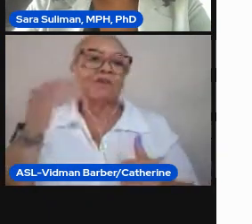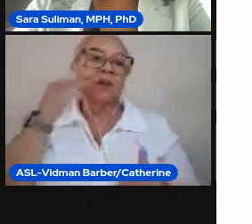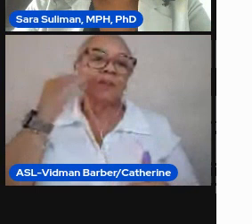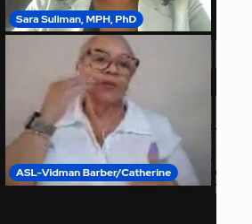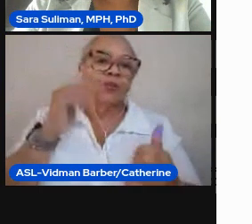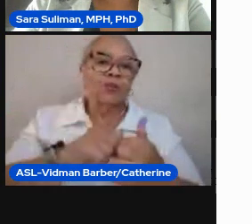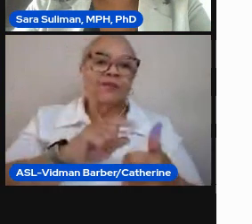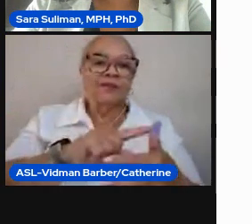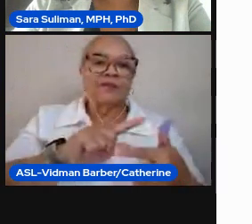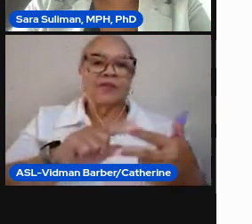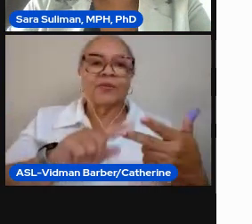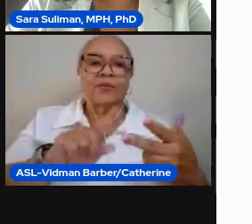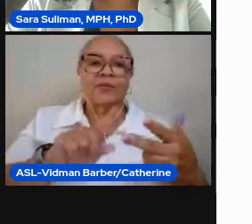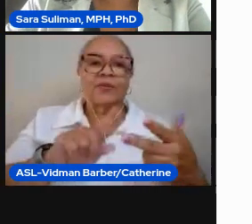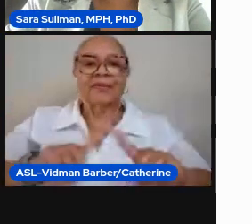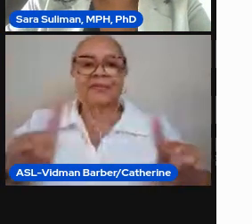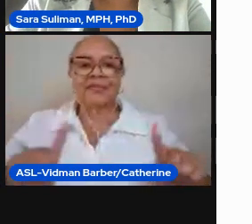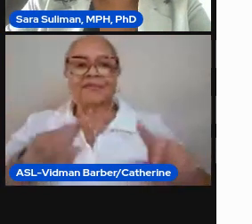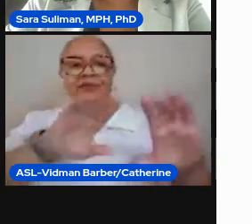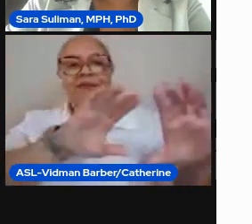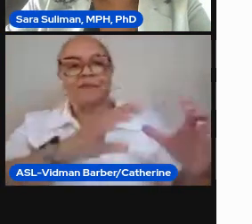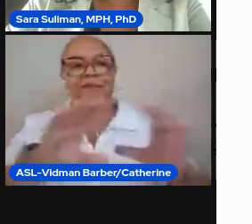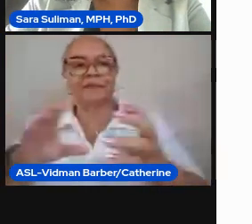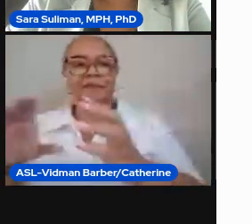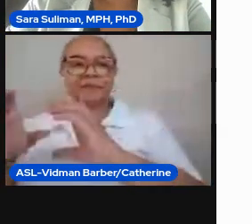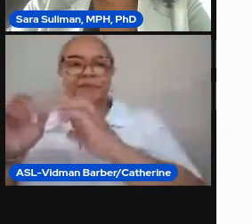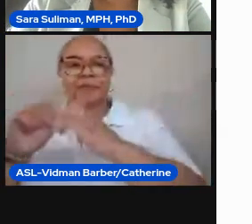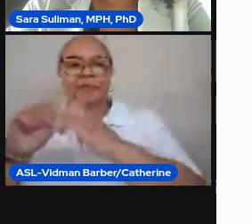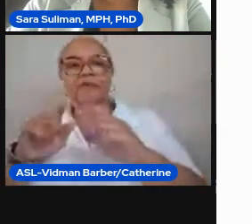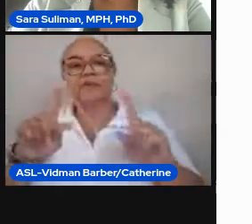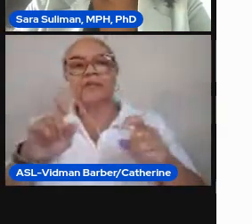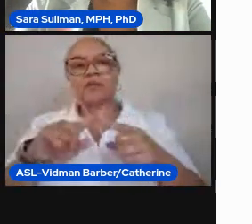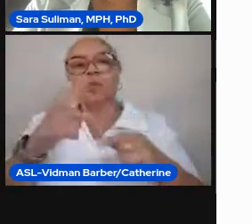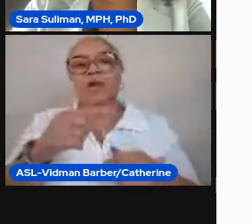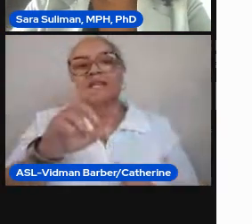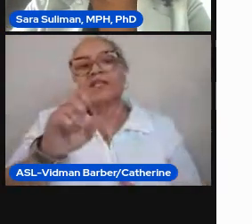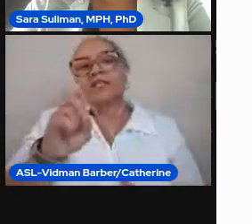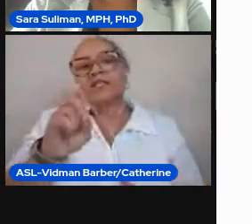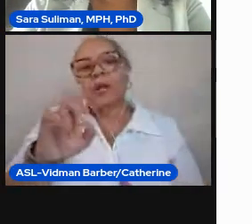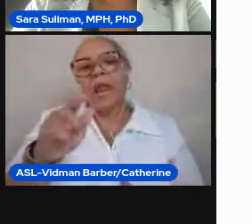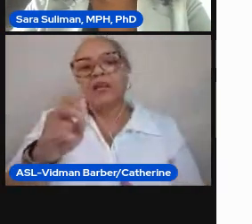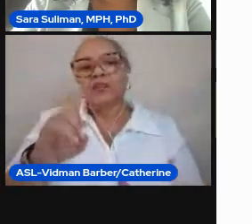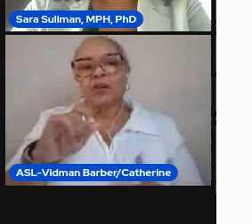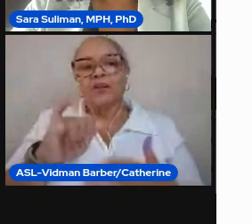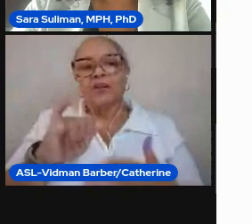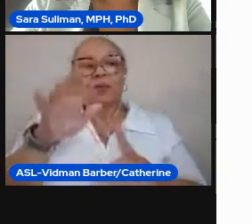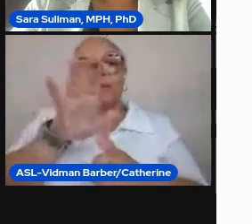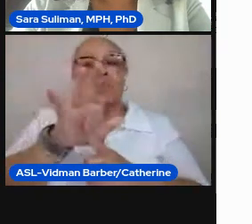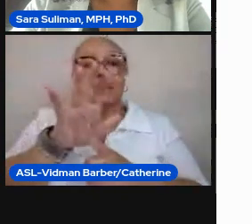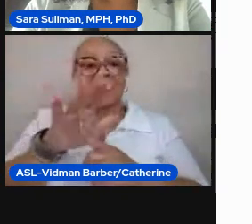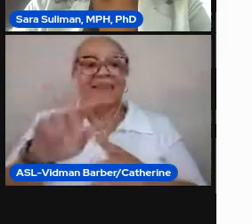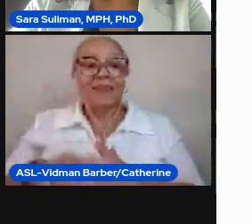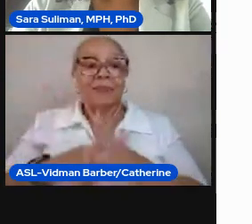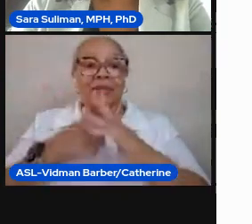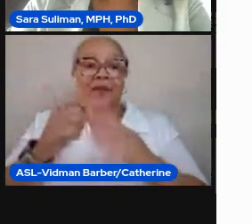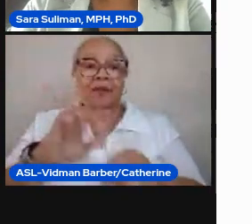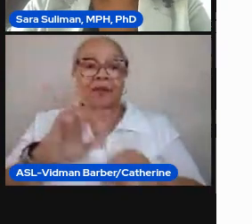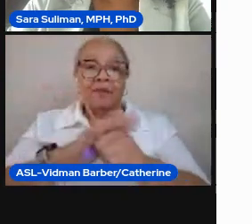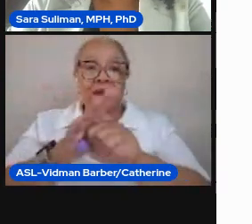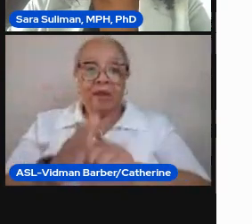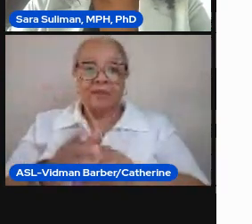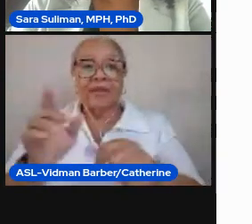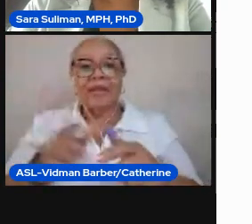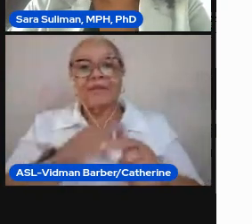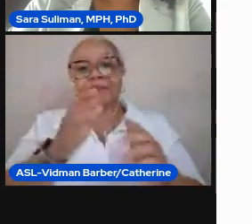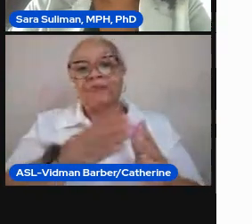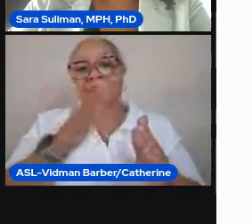three different categories of tests. One is serological, which were actually popular at the beginning of the pandemic. And these